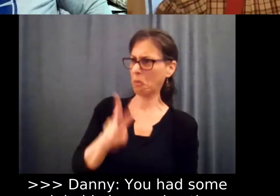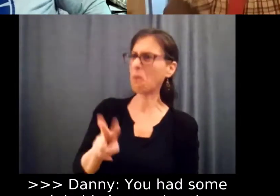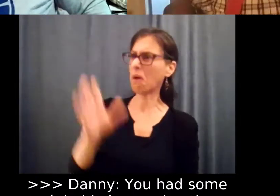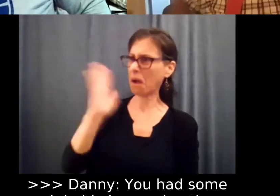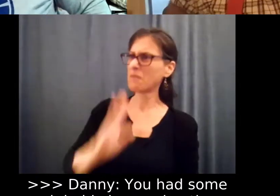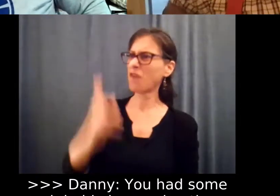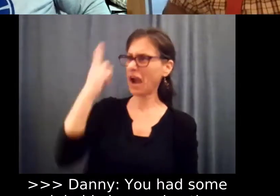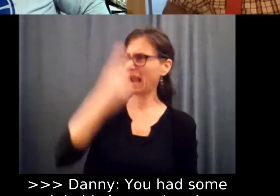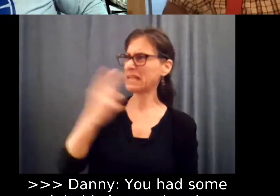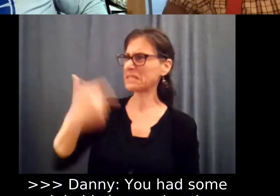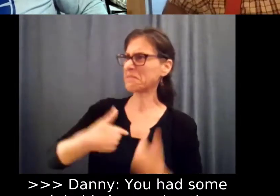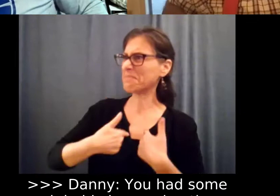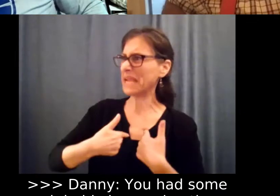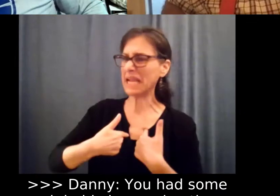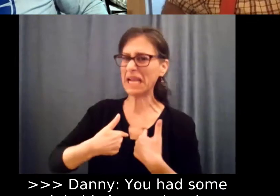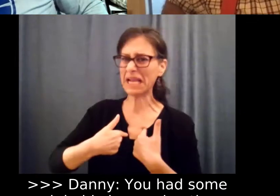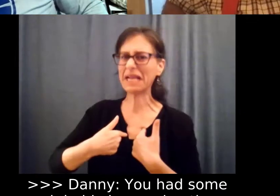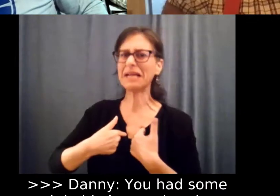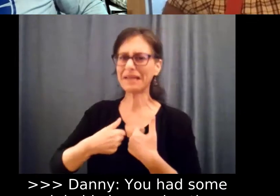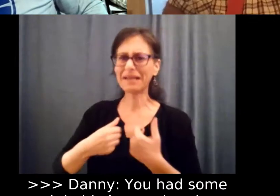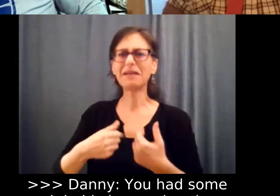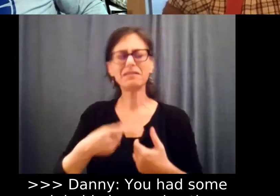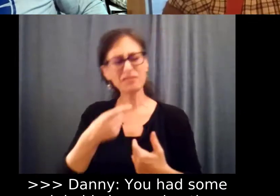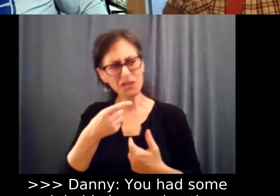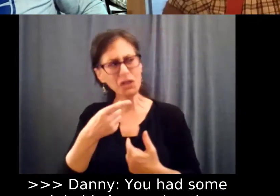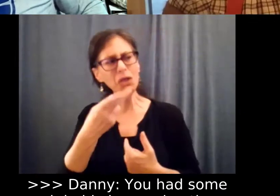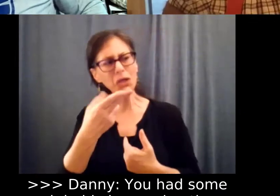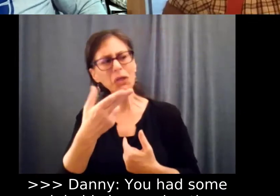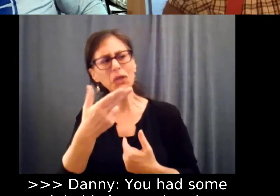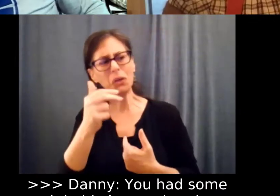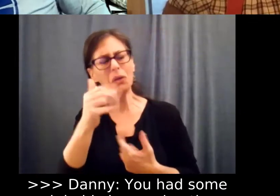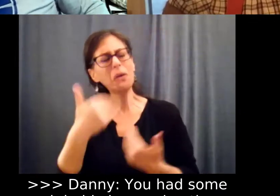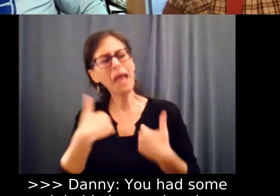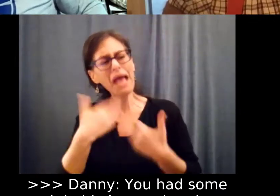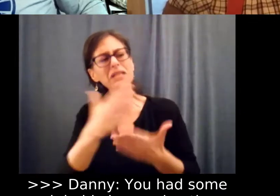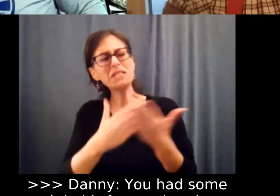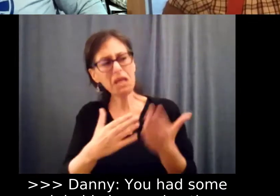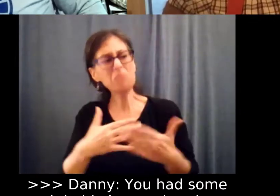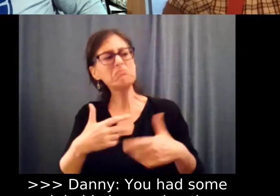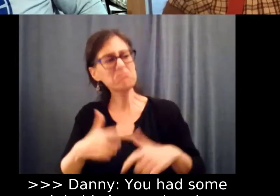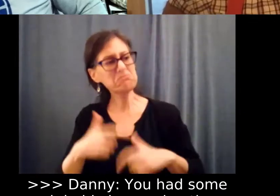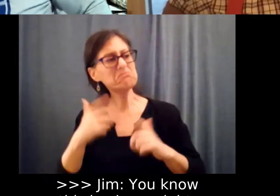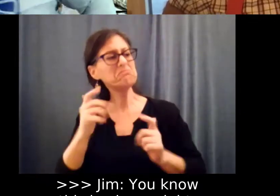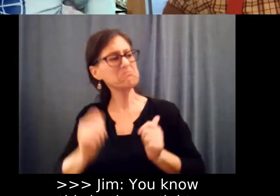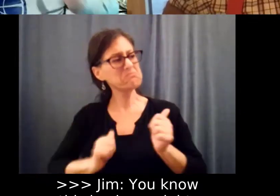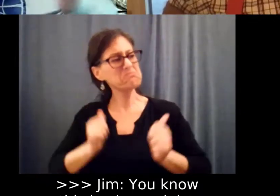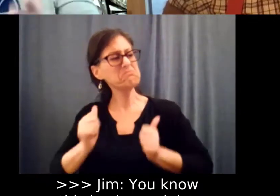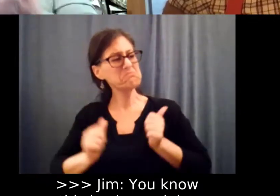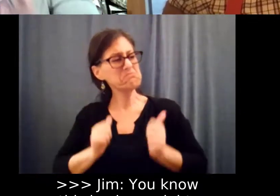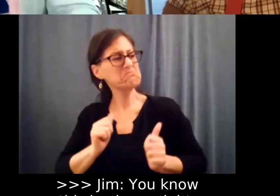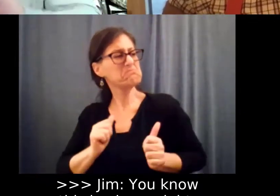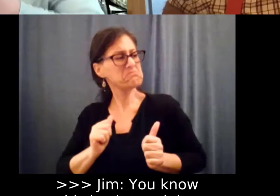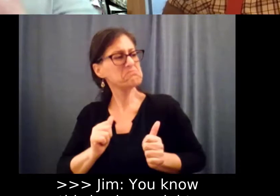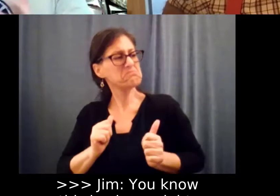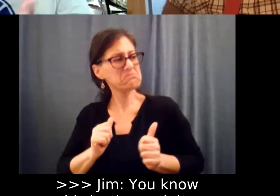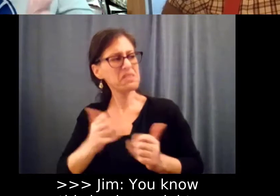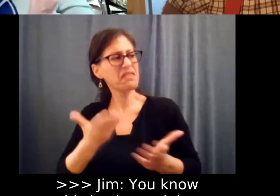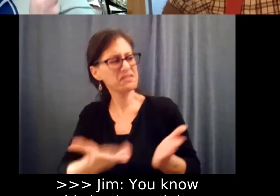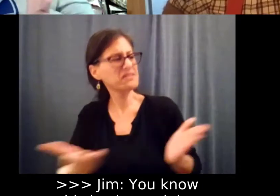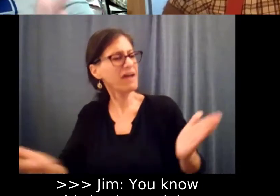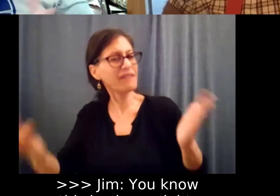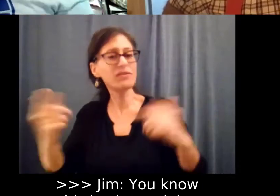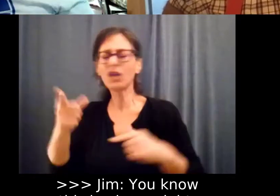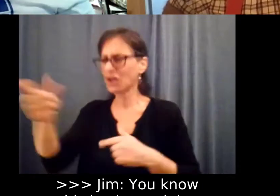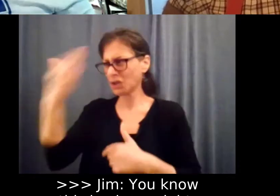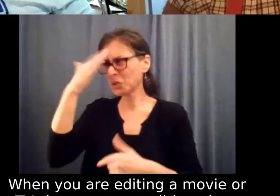looking. Yeah, you had some Mac Daddy stuff happening there. So you know this business, right?